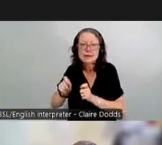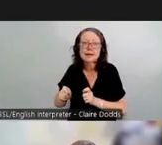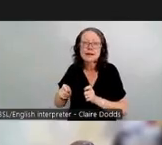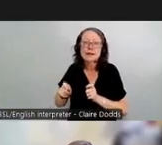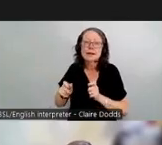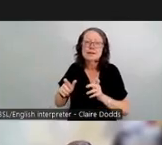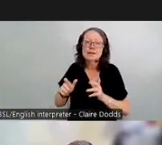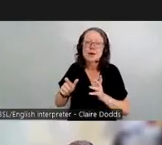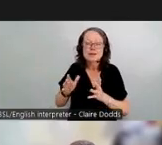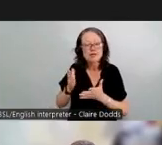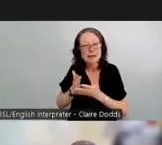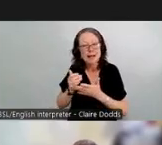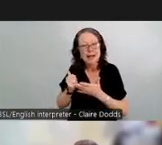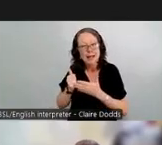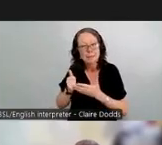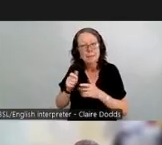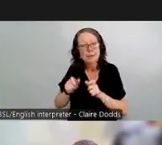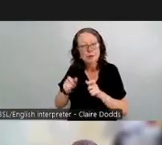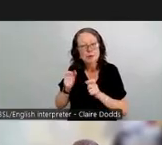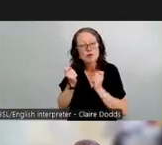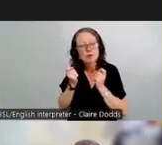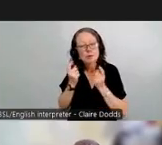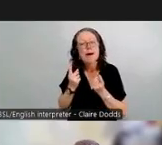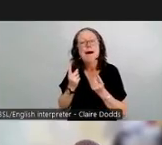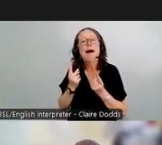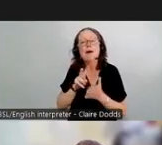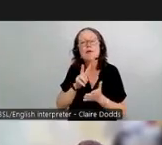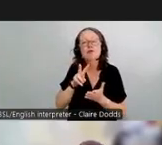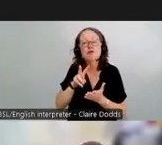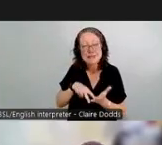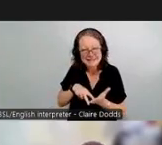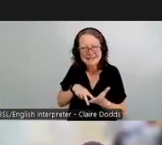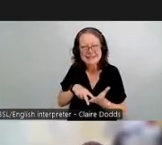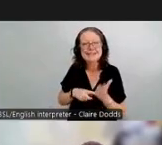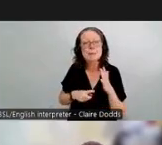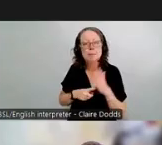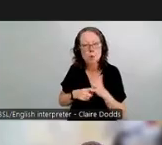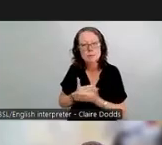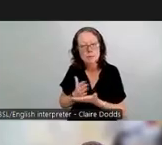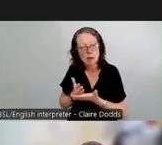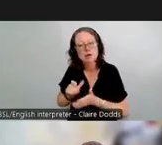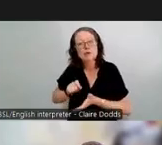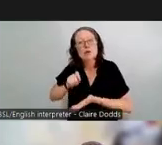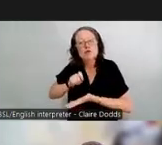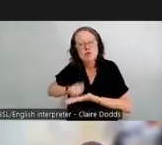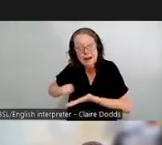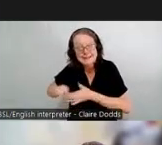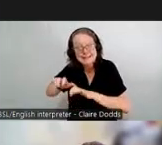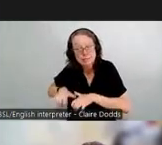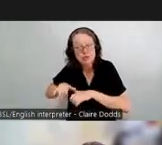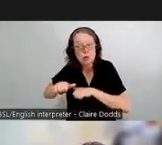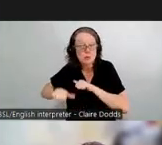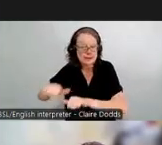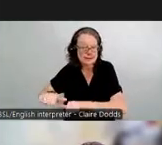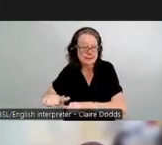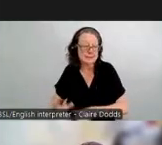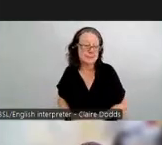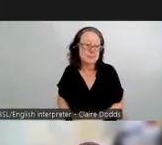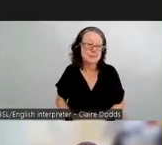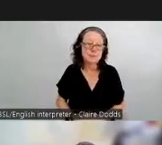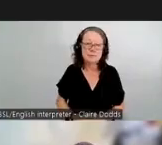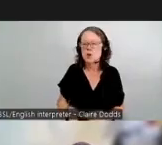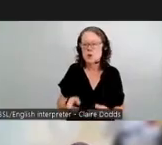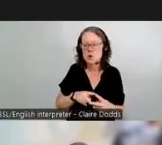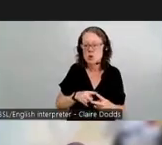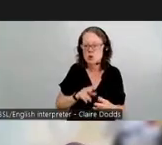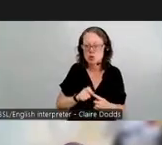important reading is within that process, but they're actually there because they want to try out writing. So that was those 2 projects.